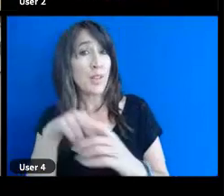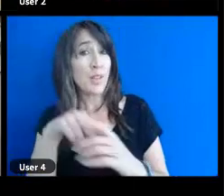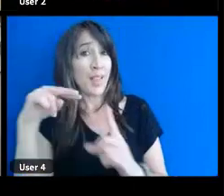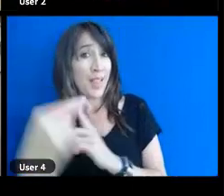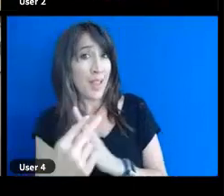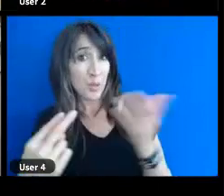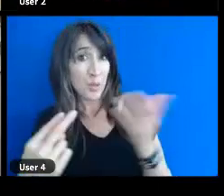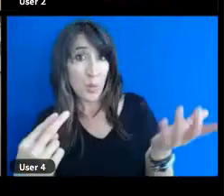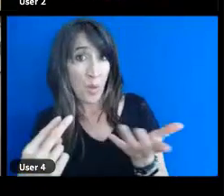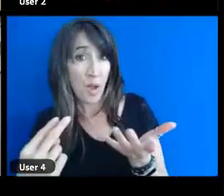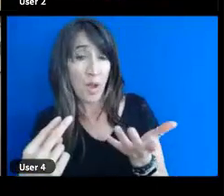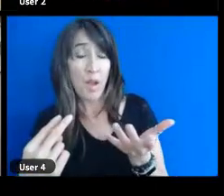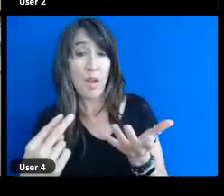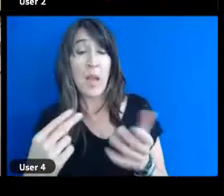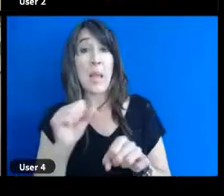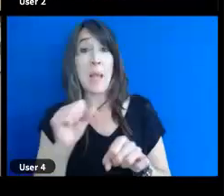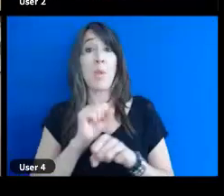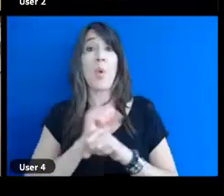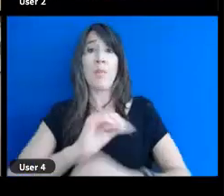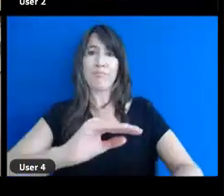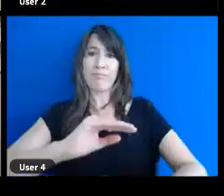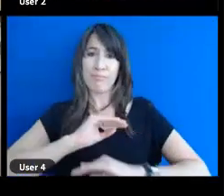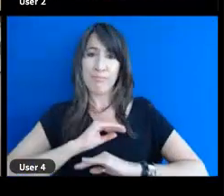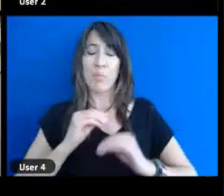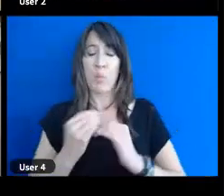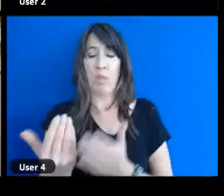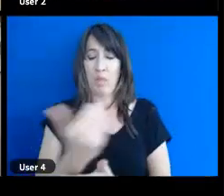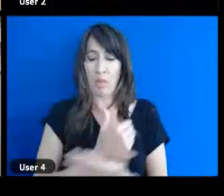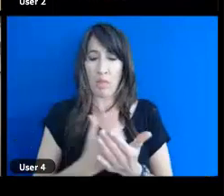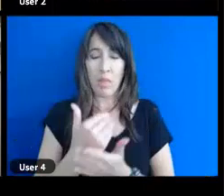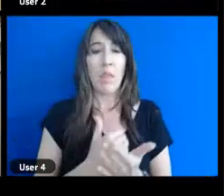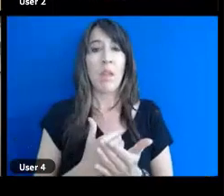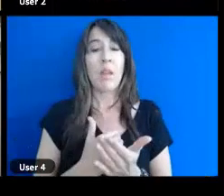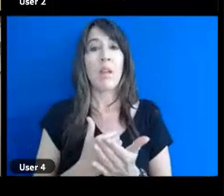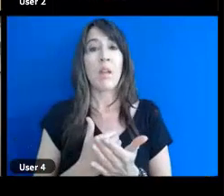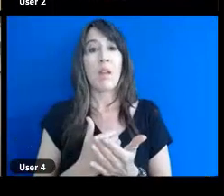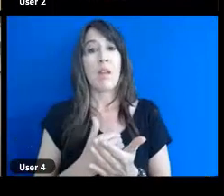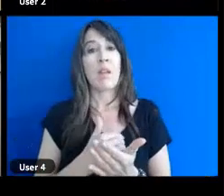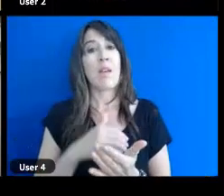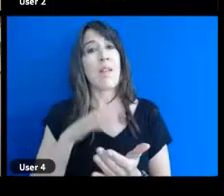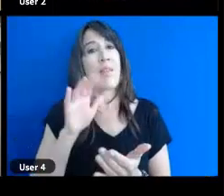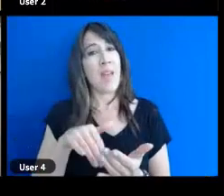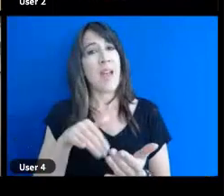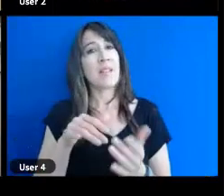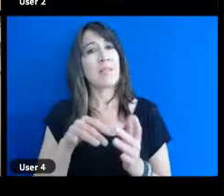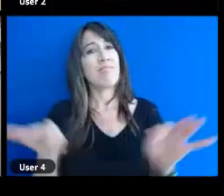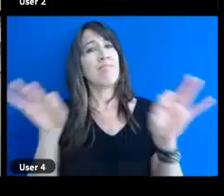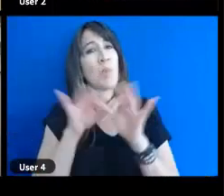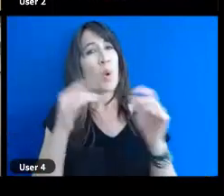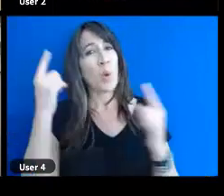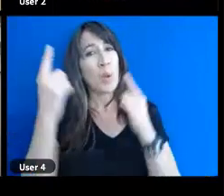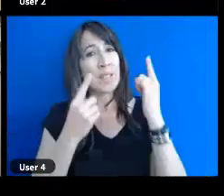way of looking at them from an inclusive lens. So employee satisfaction with compensation and